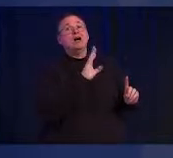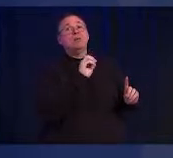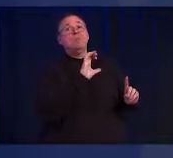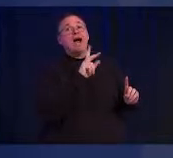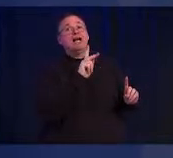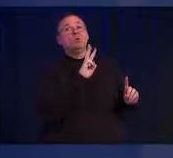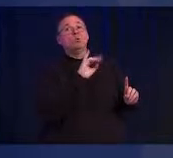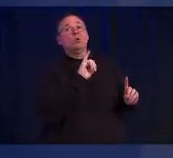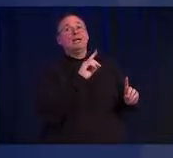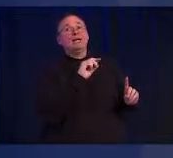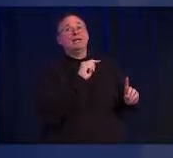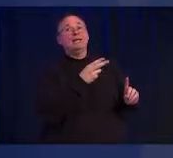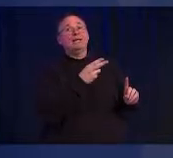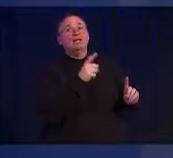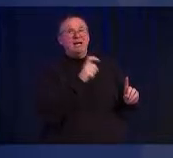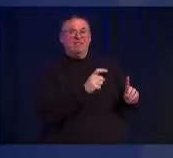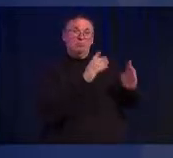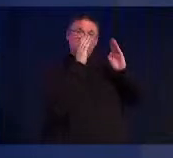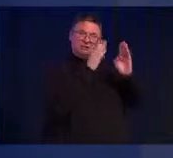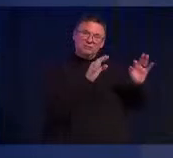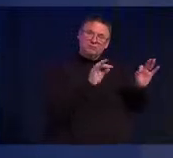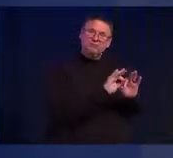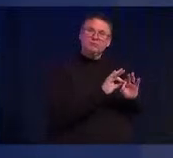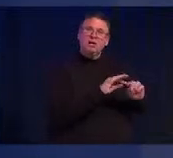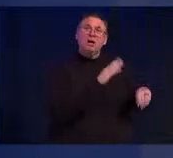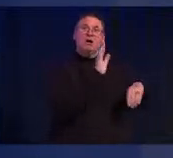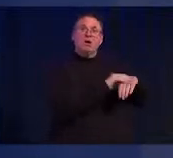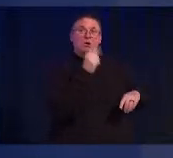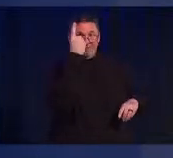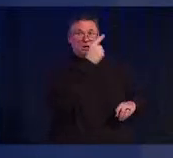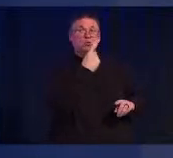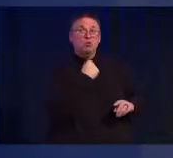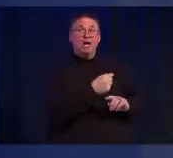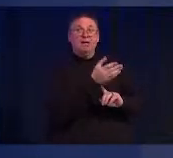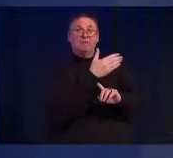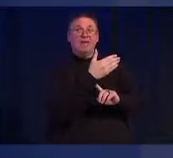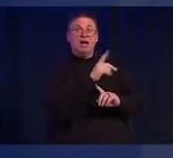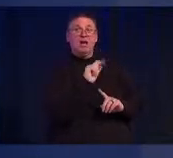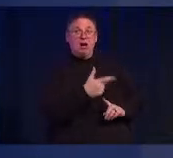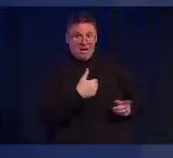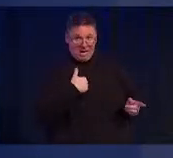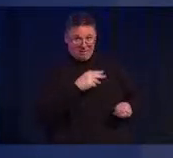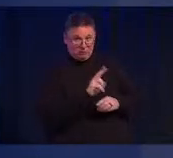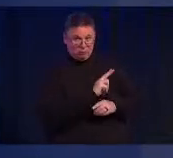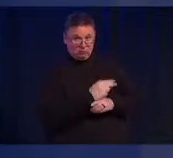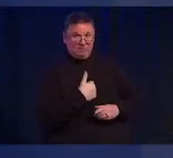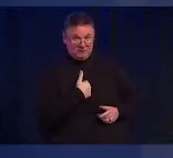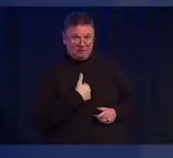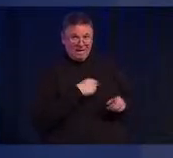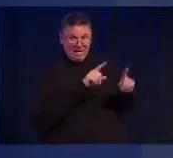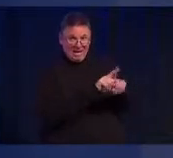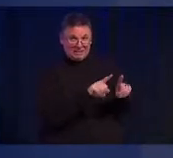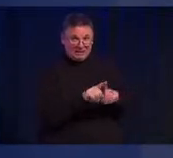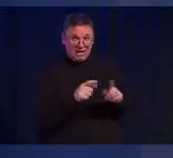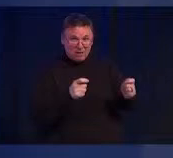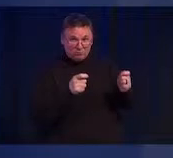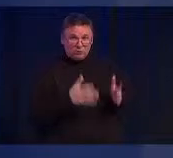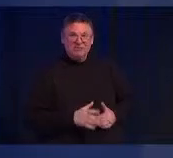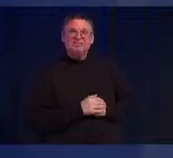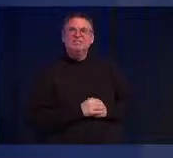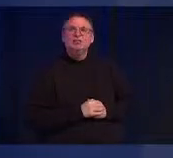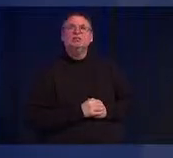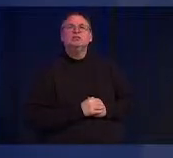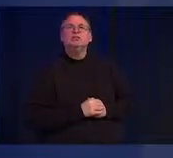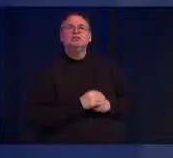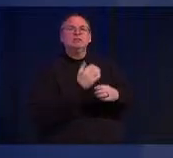He has called for the red flag law to go away. I've had to use the red flag law as a local administrator to save lives in a school. He